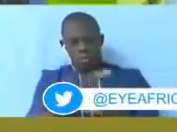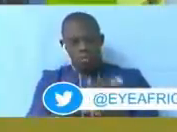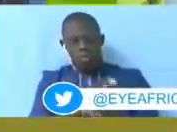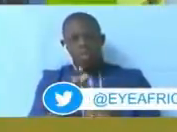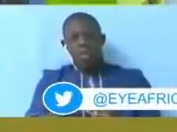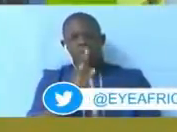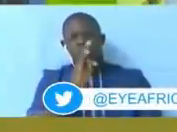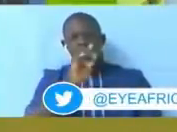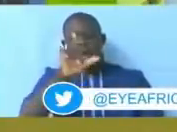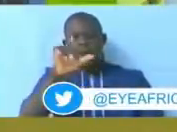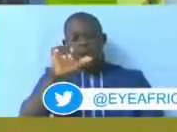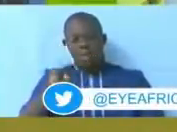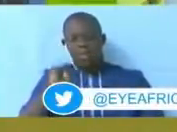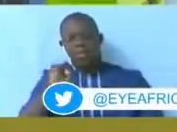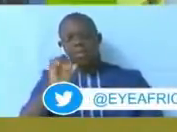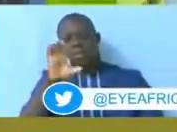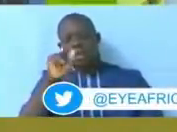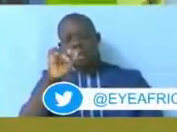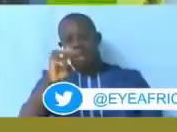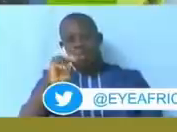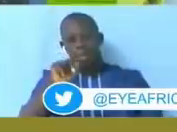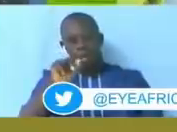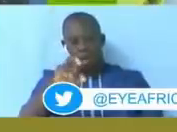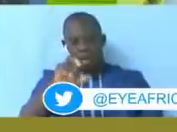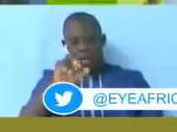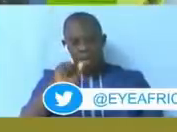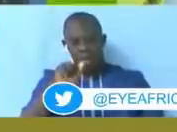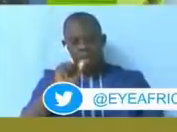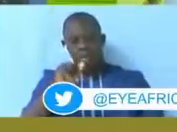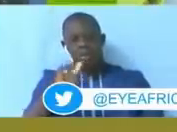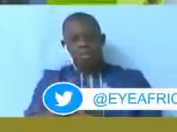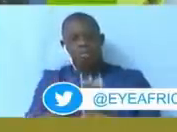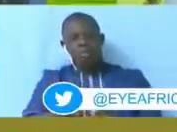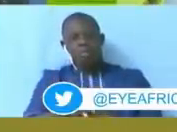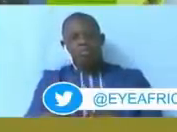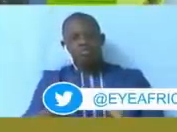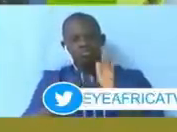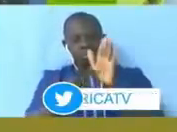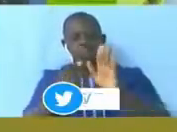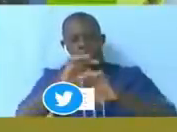Wala LS Camara ti. We cannot disclose it all as lawyers.